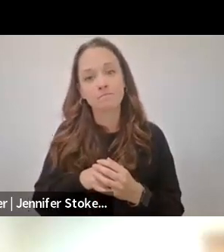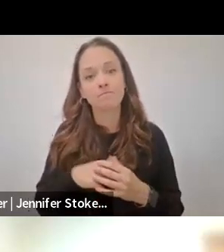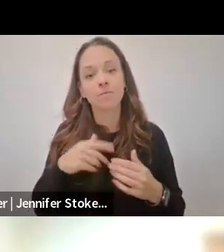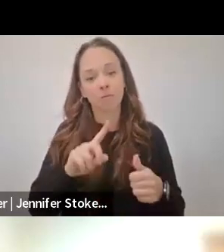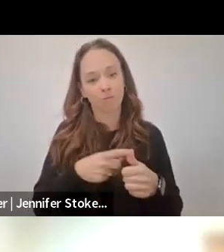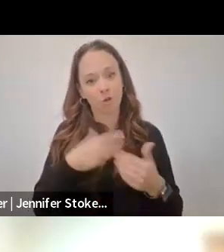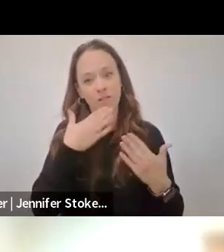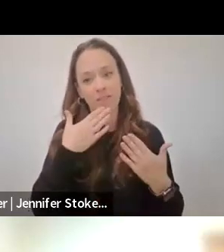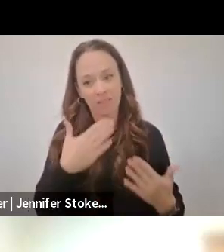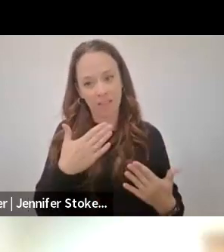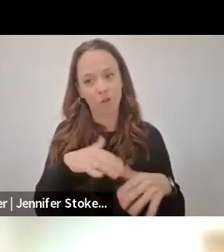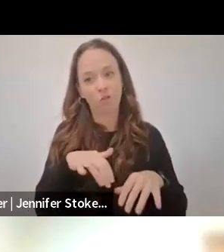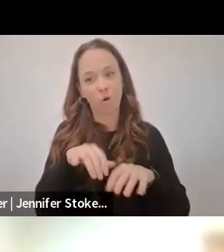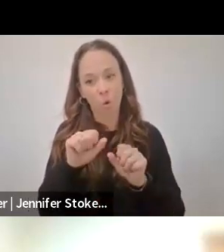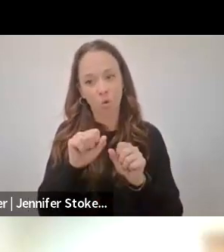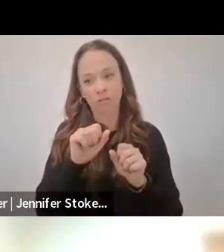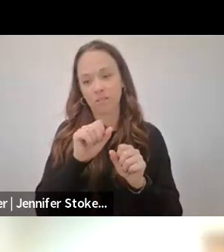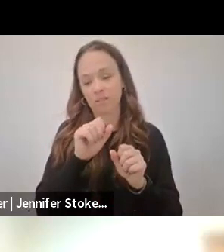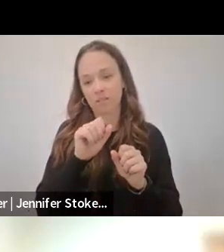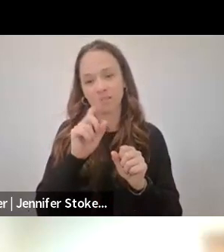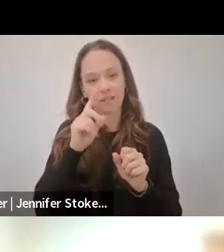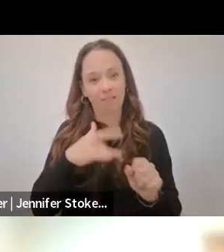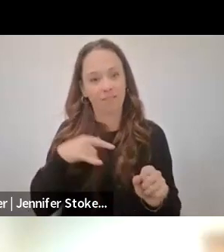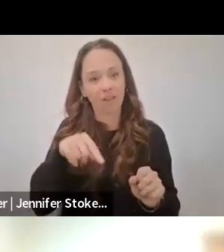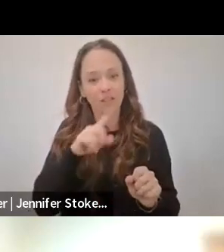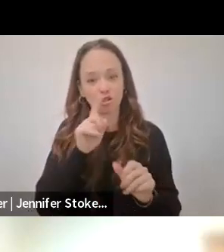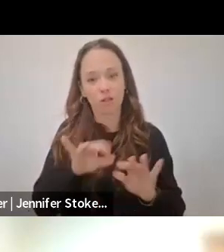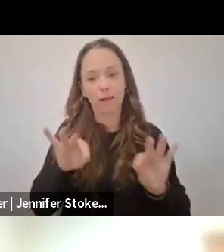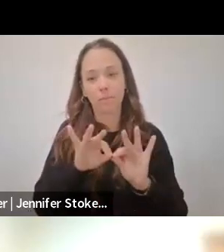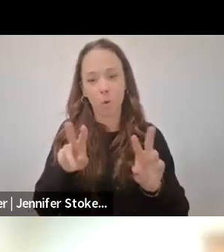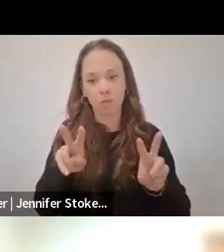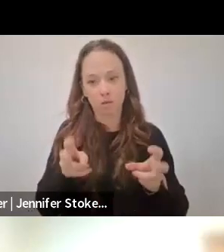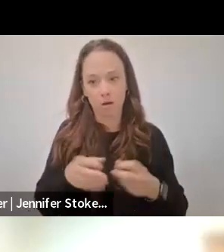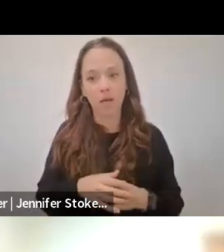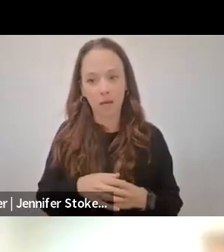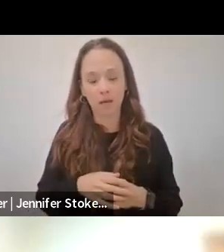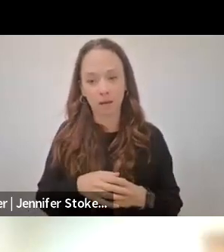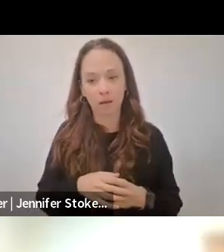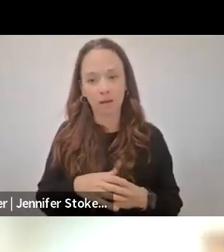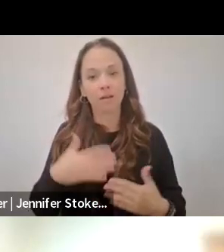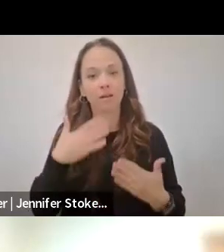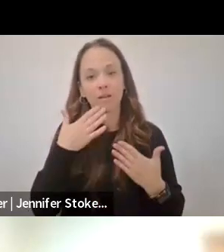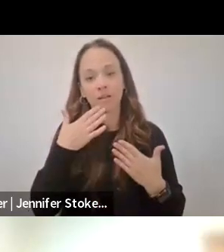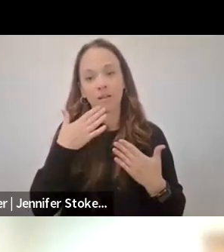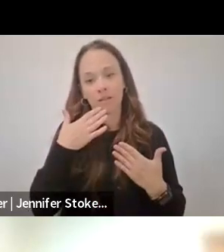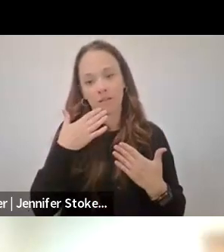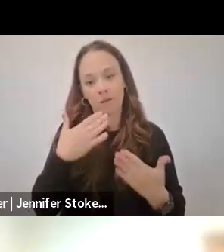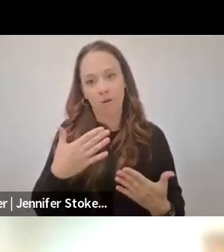for hosting what I think is a very important topic and bringing together these